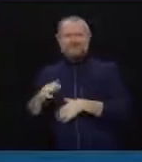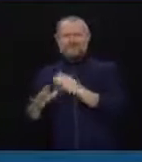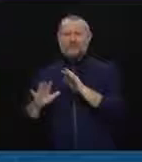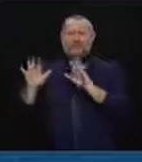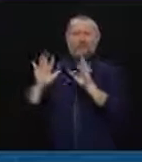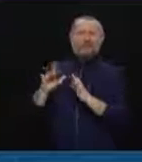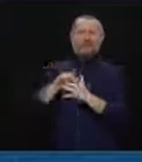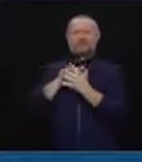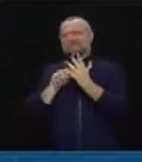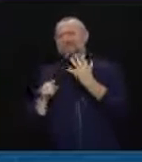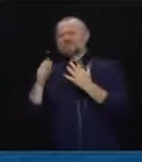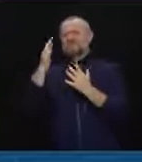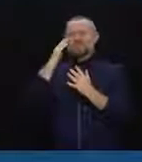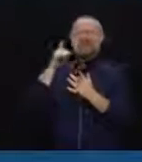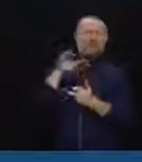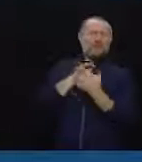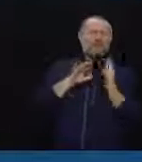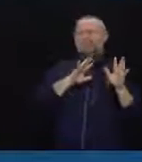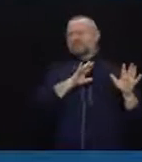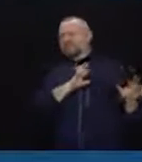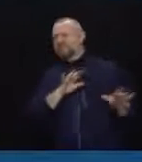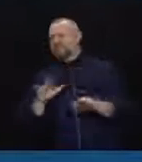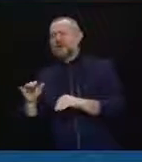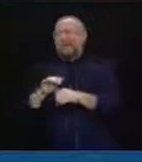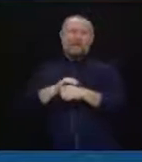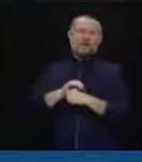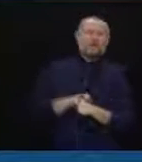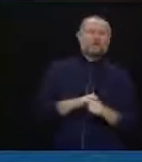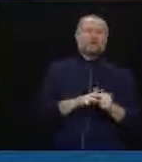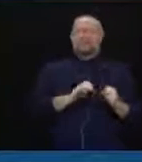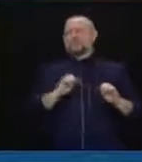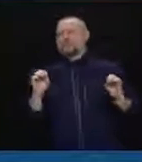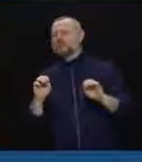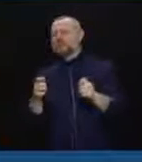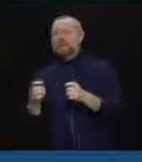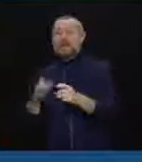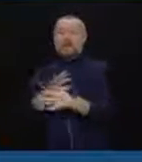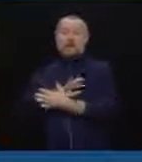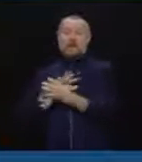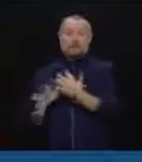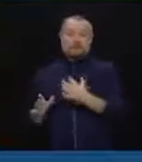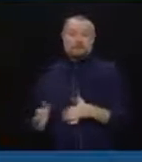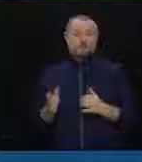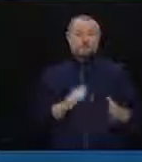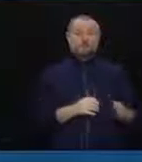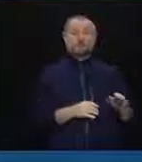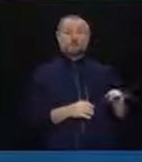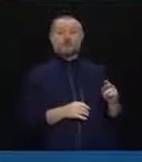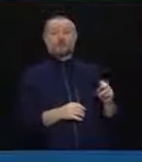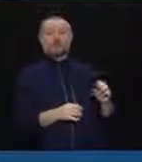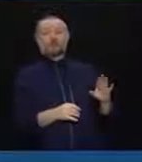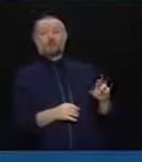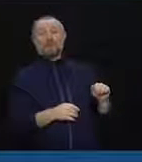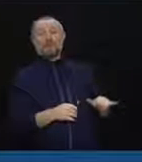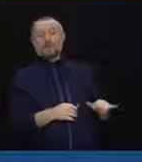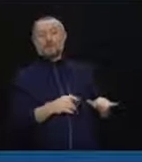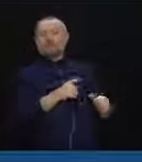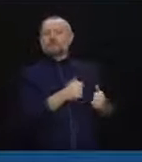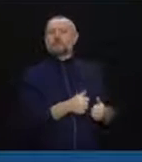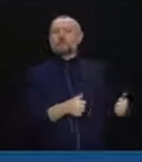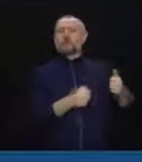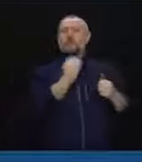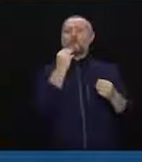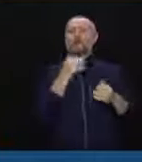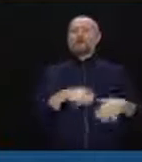or a storm in Ulster. Same to be said with Jackie Bray, our Commissioner of Homeland Security and Emergency Service. We spent a lot of time in some icy places